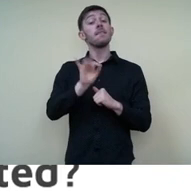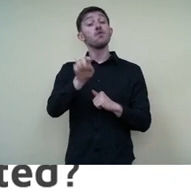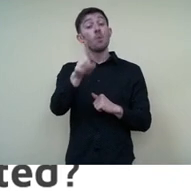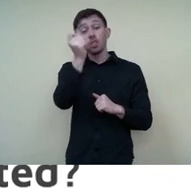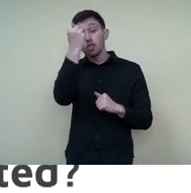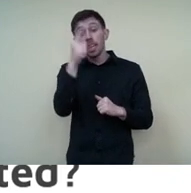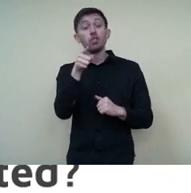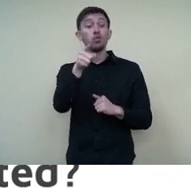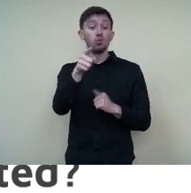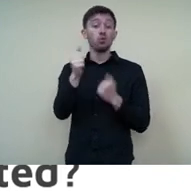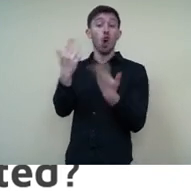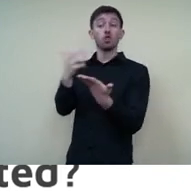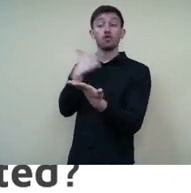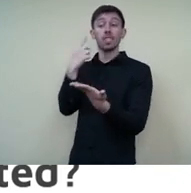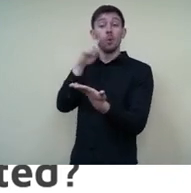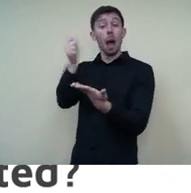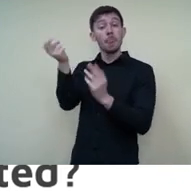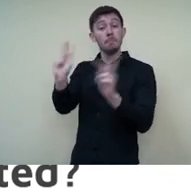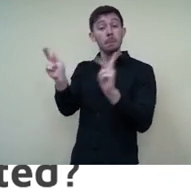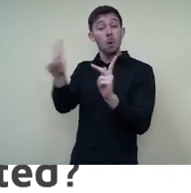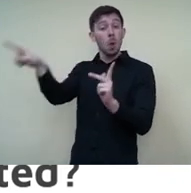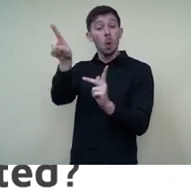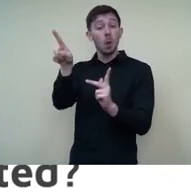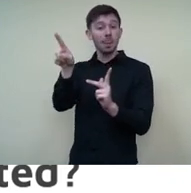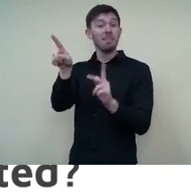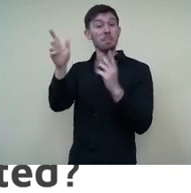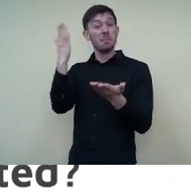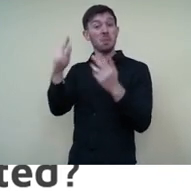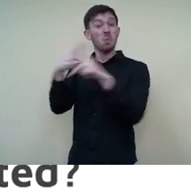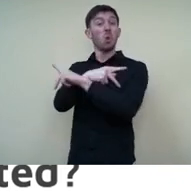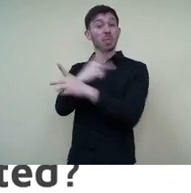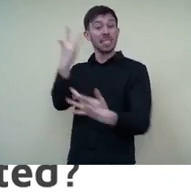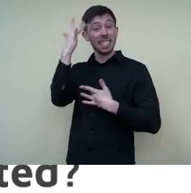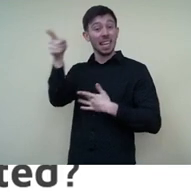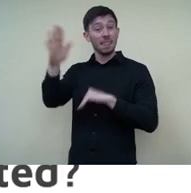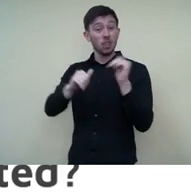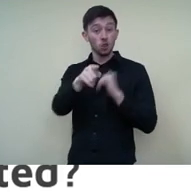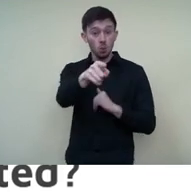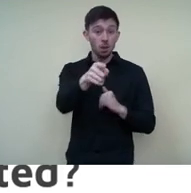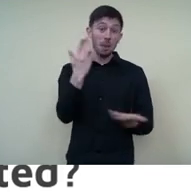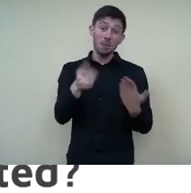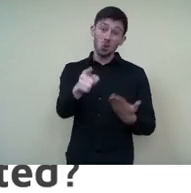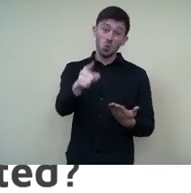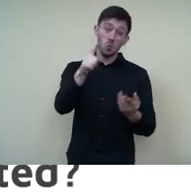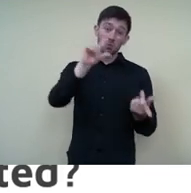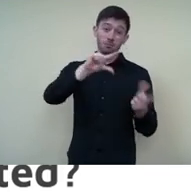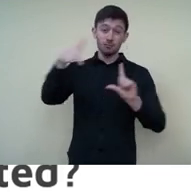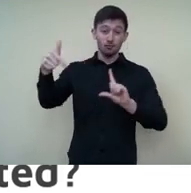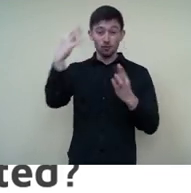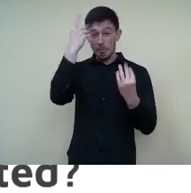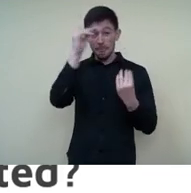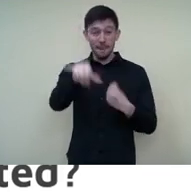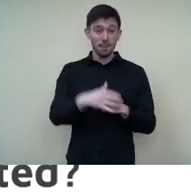people at risk for a disorder that potentially could lead to something way worse in the future, would you not rethink it? And then